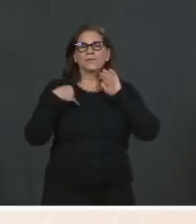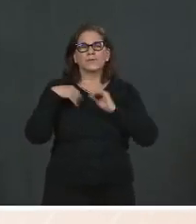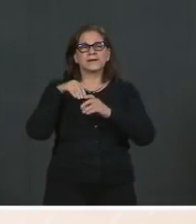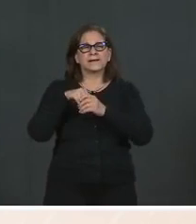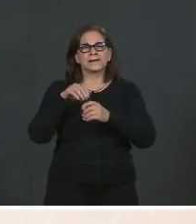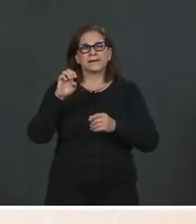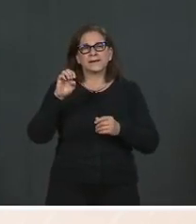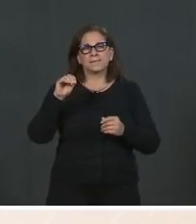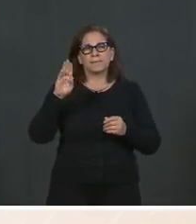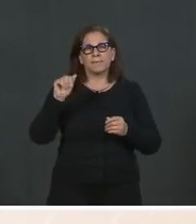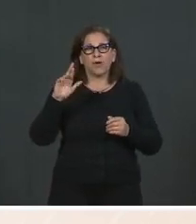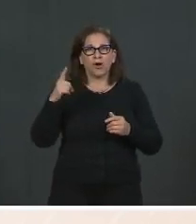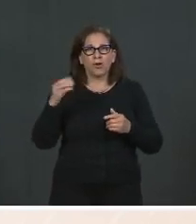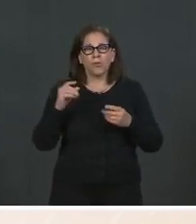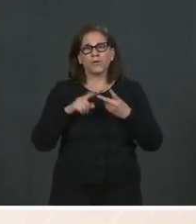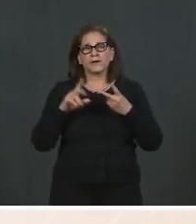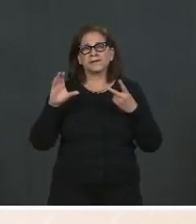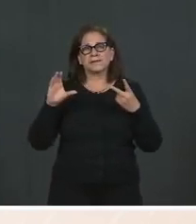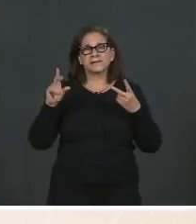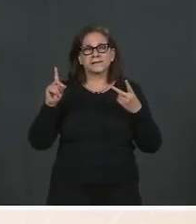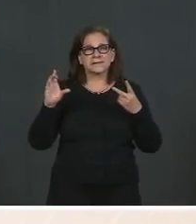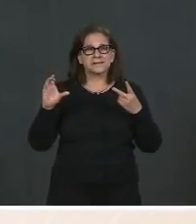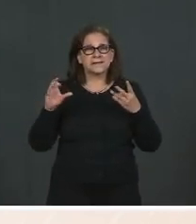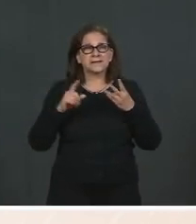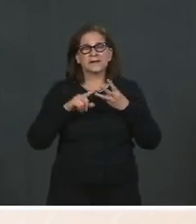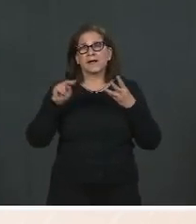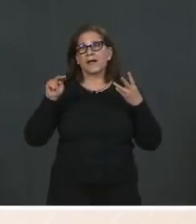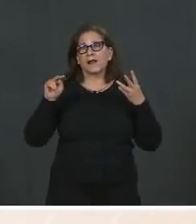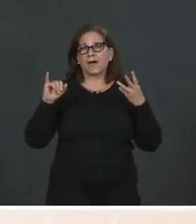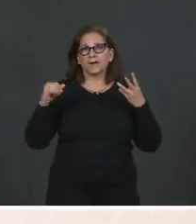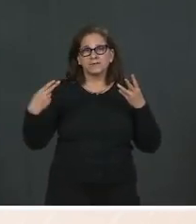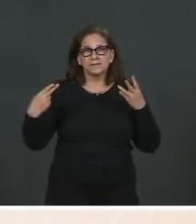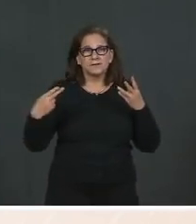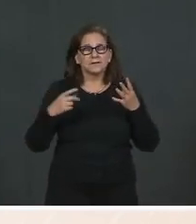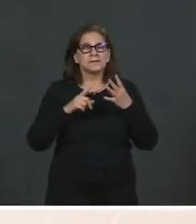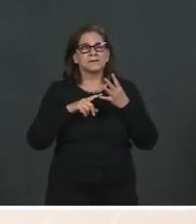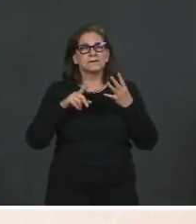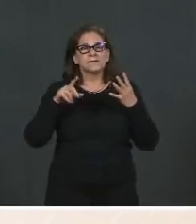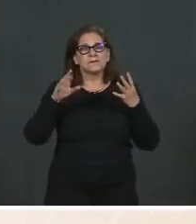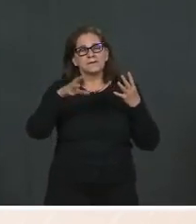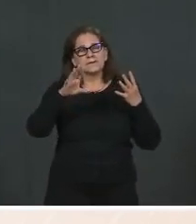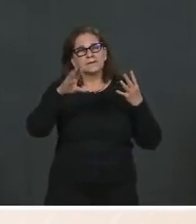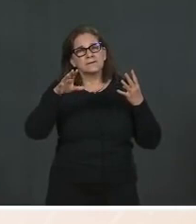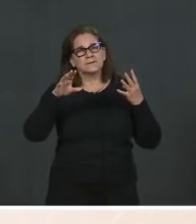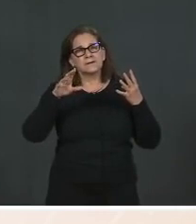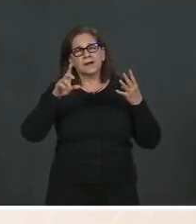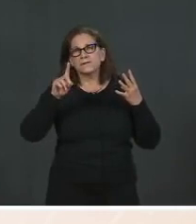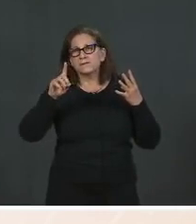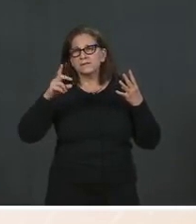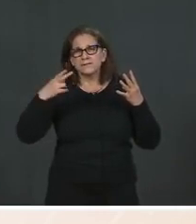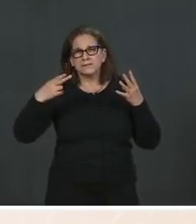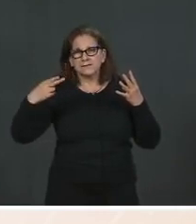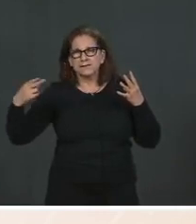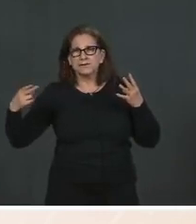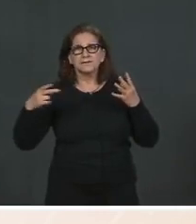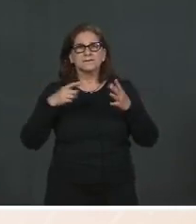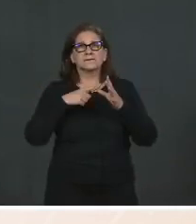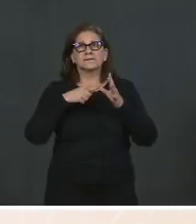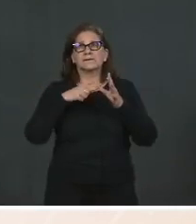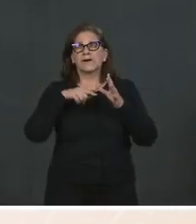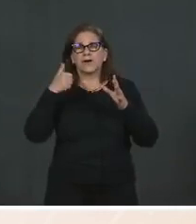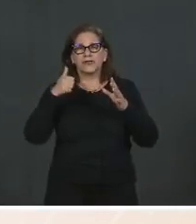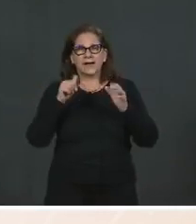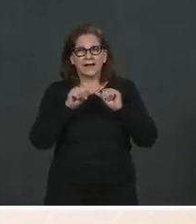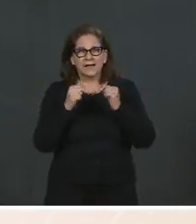NIH, HHS, USDA, DHS, and USAID. That is a lot of acronyms. 17 experts, long-standing leaders in